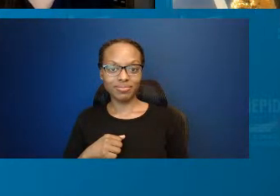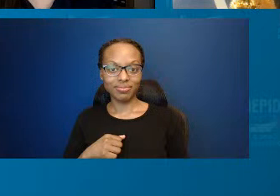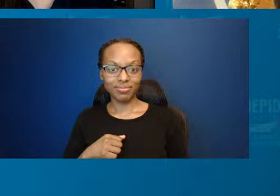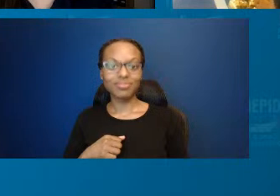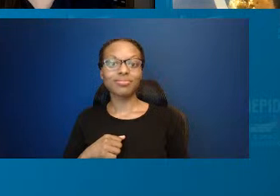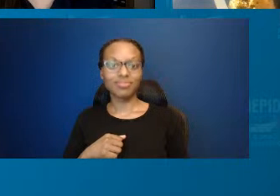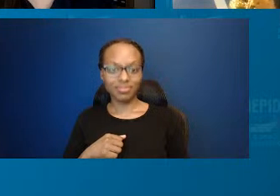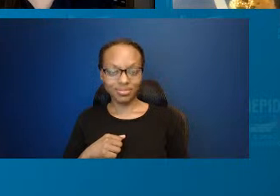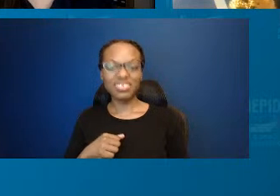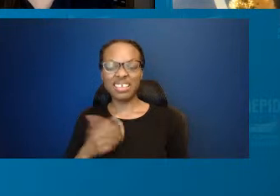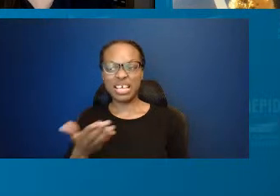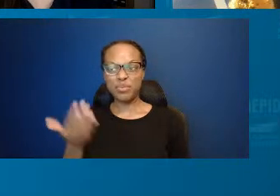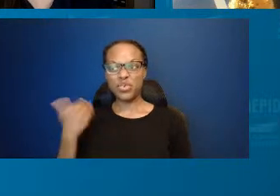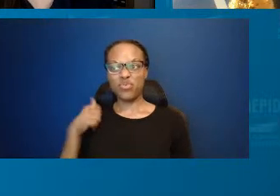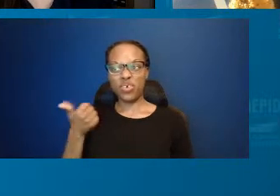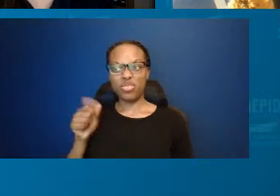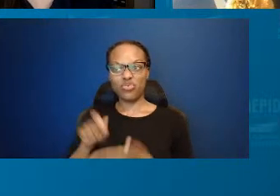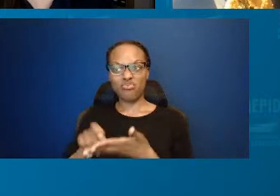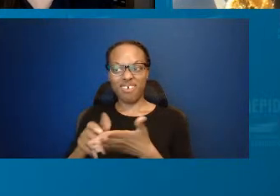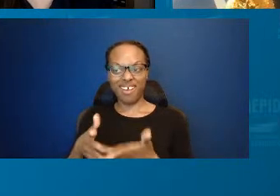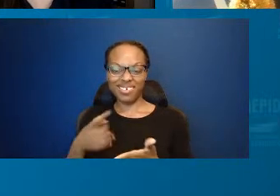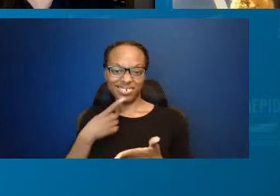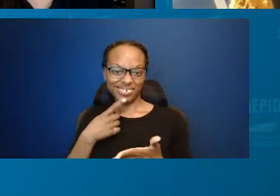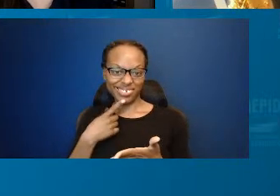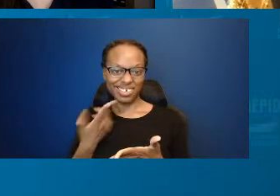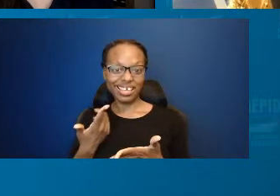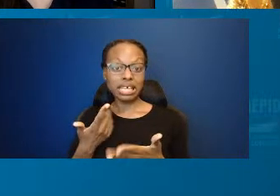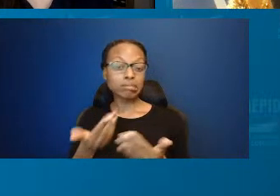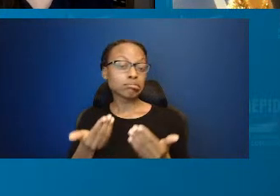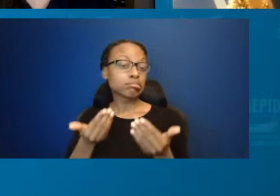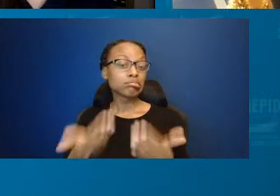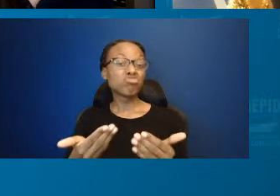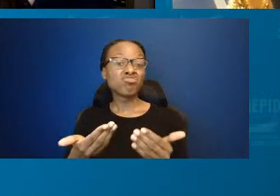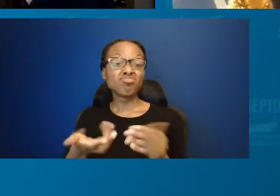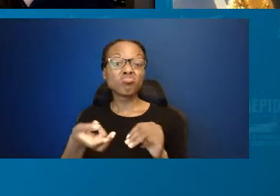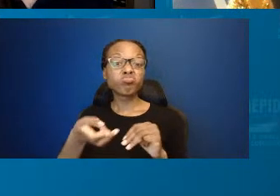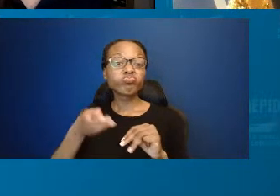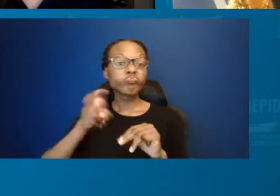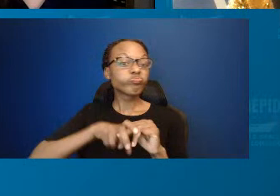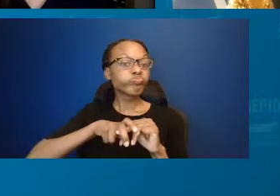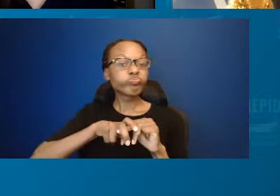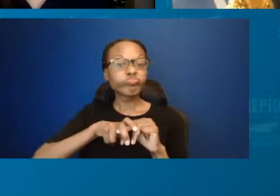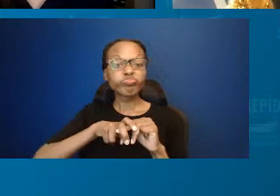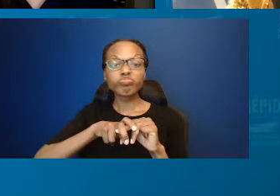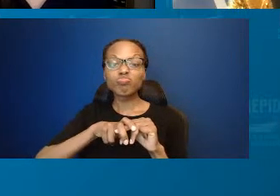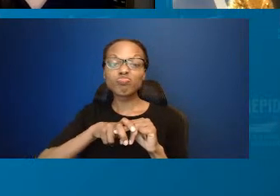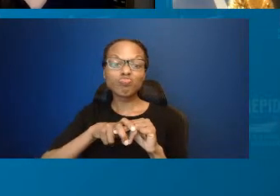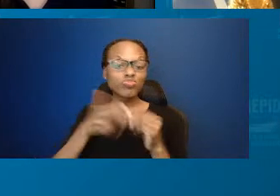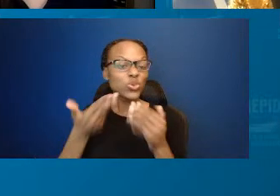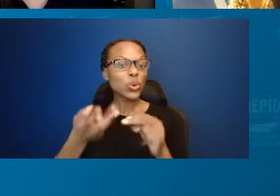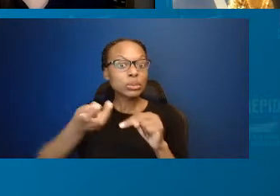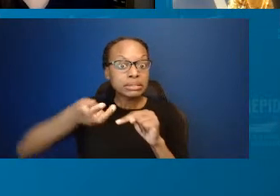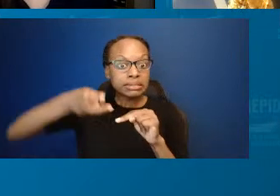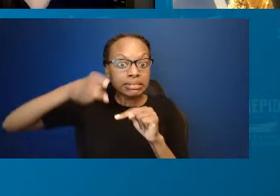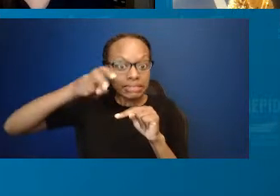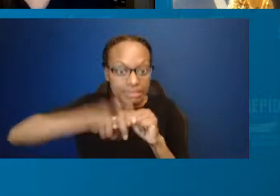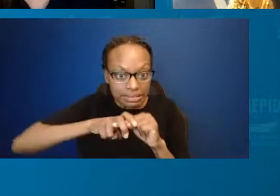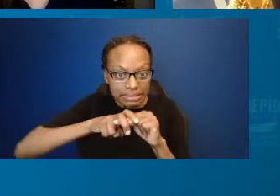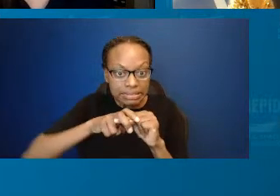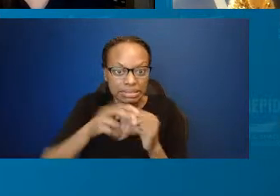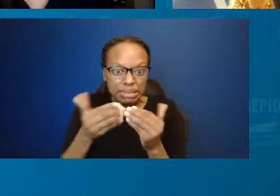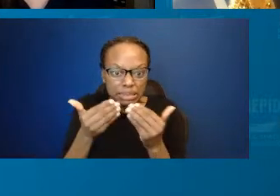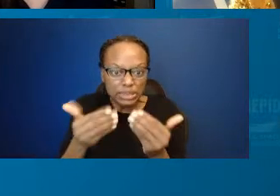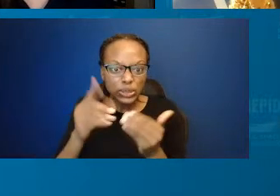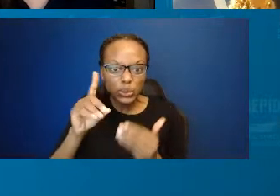science experiment. Get your rear end in a chair. That's it for me. Just sit down and do it. That's what I had to